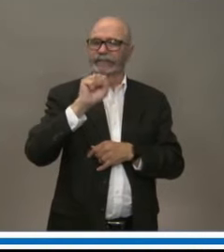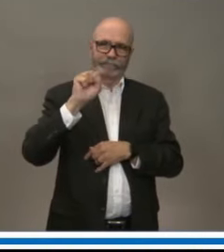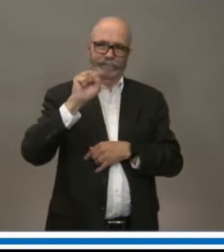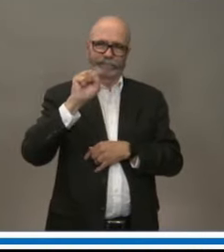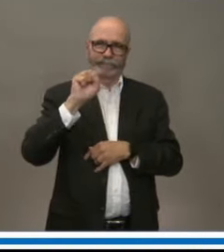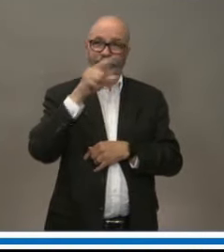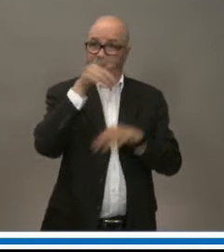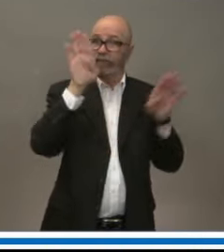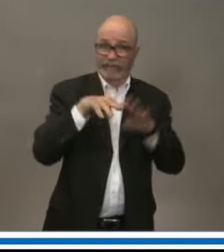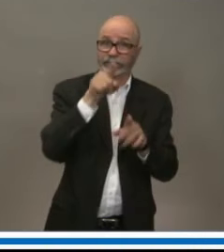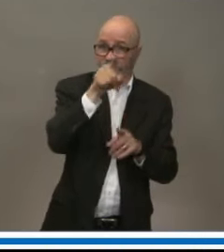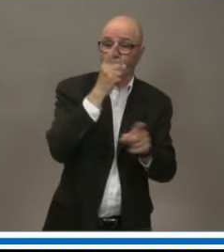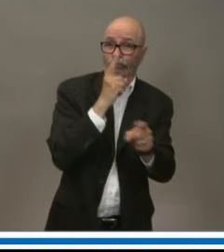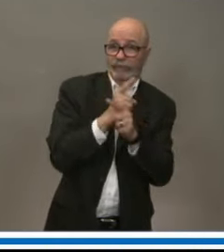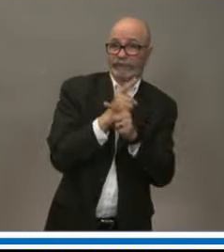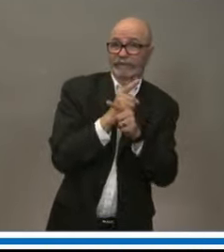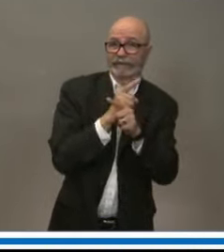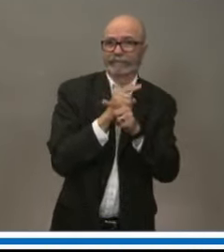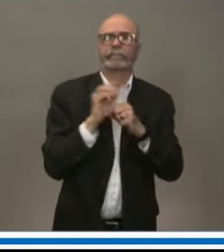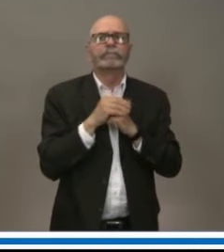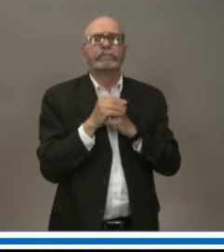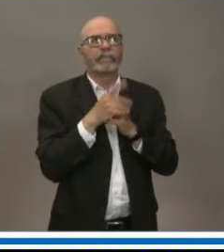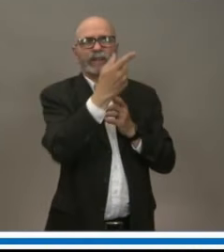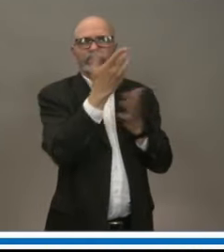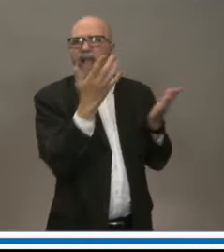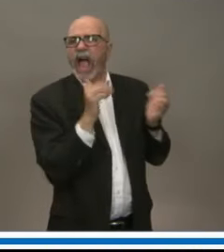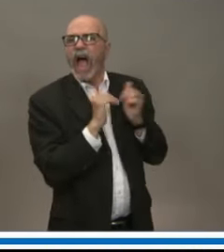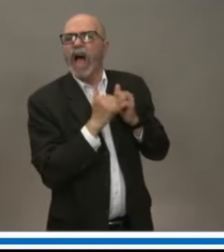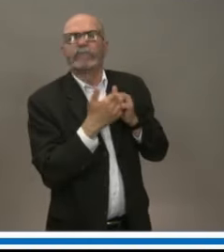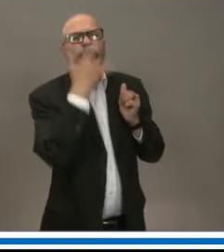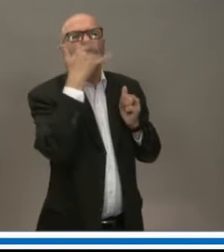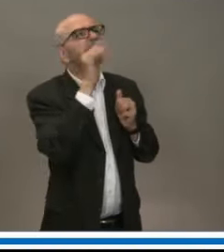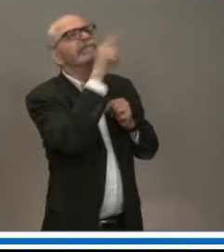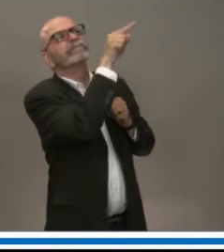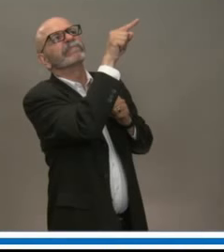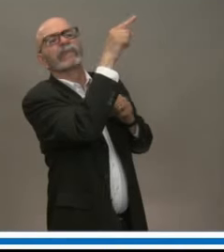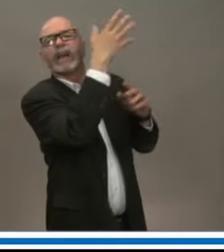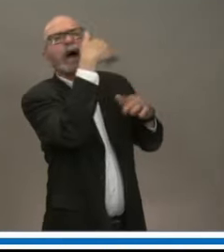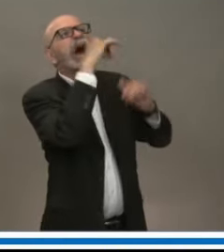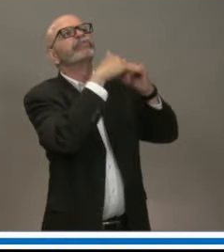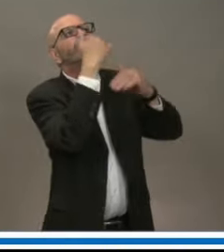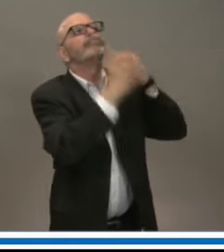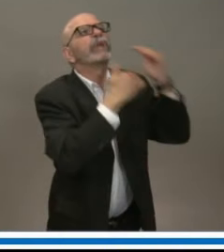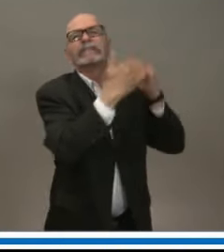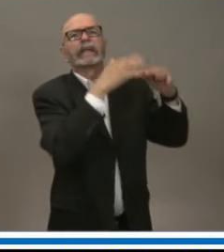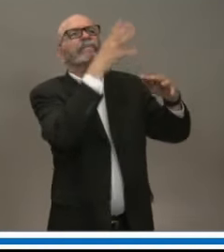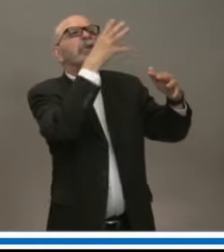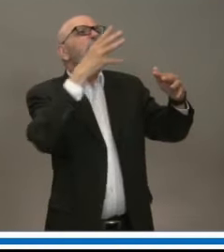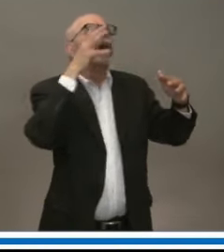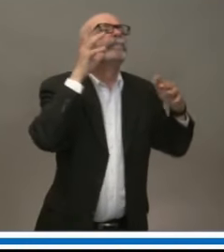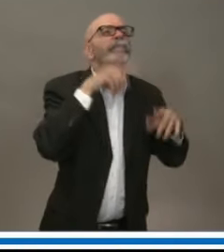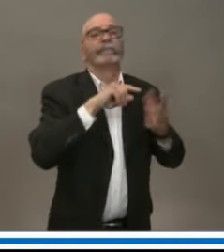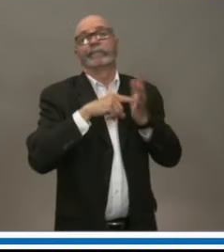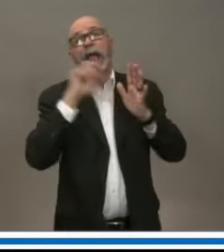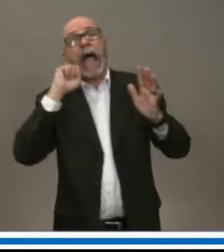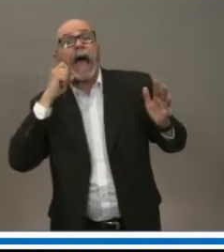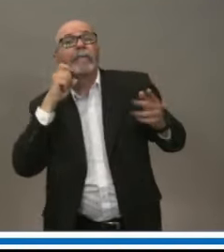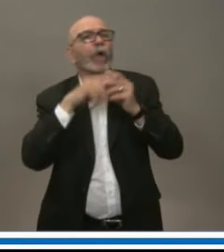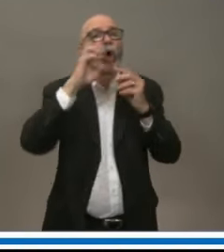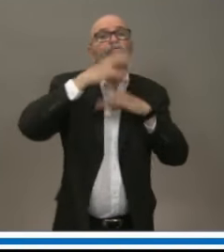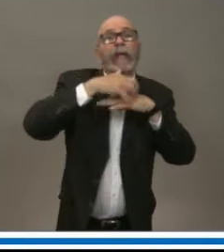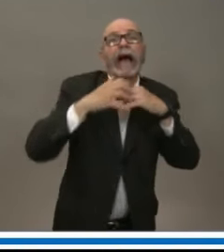What is your take on how things are going to proceed over the next little while in the farming community? Well, obviously, food security